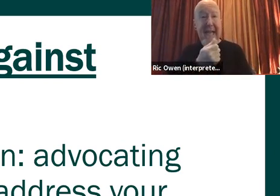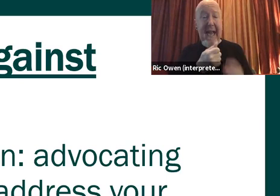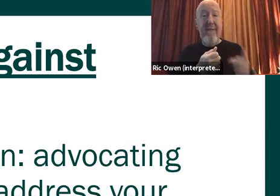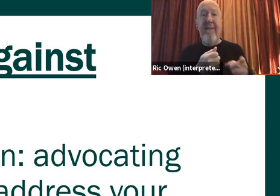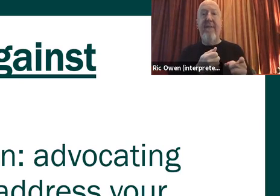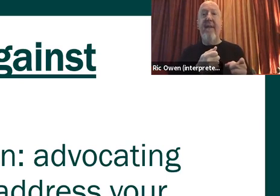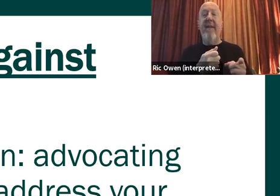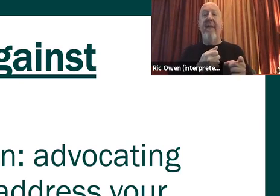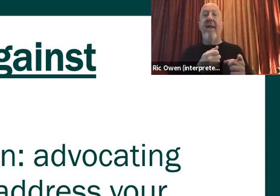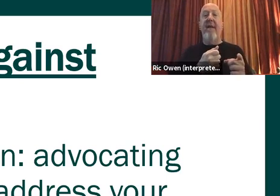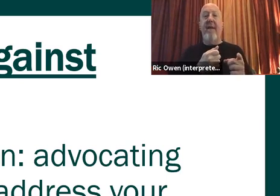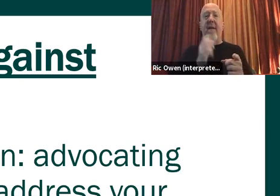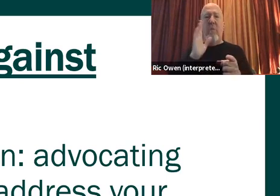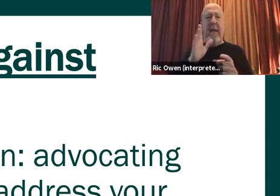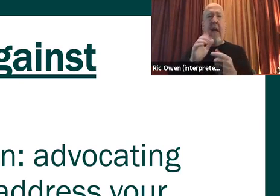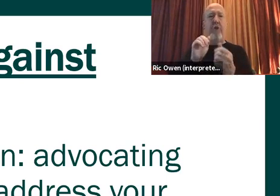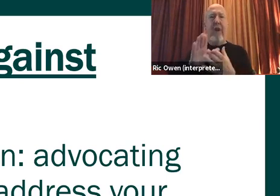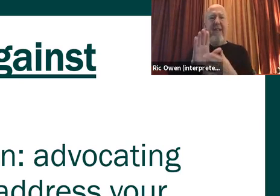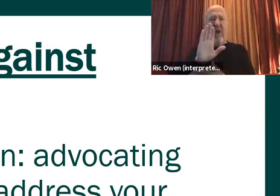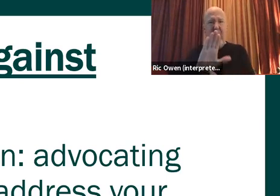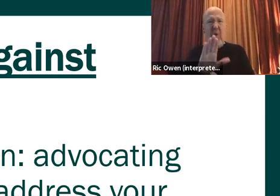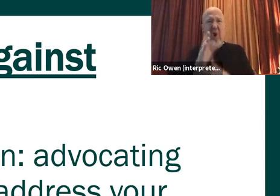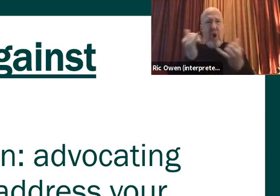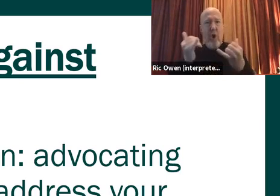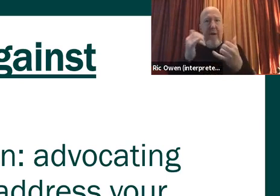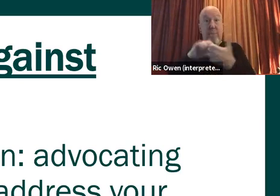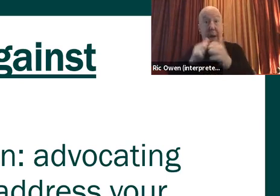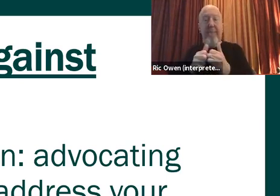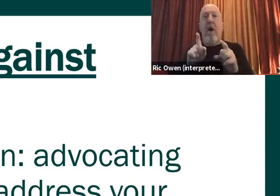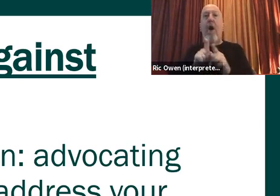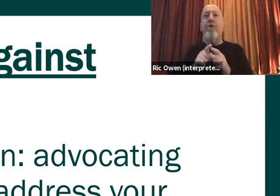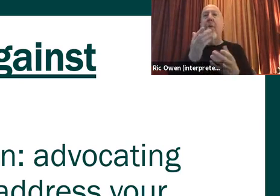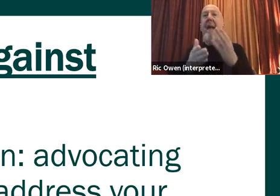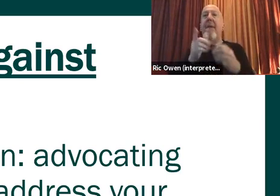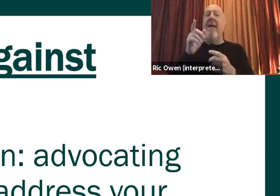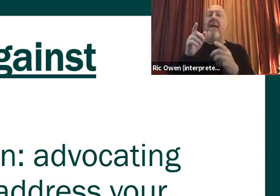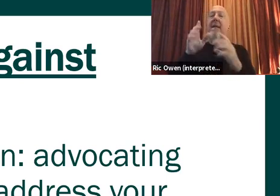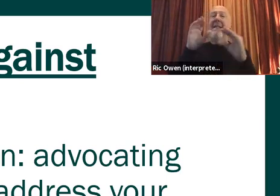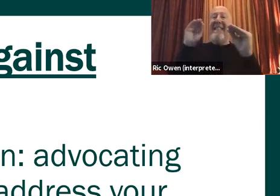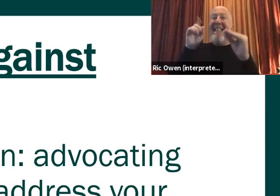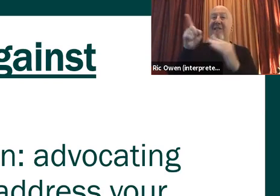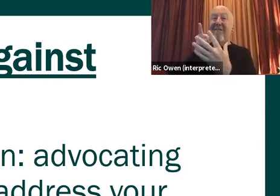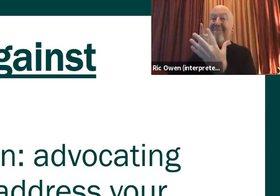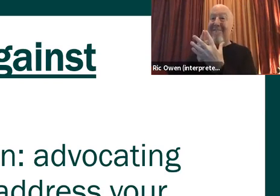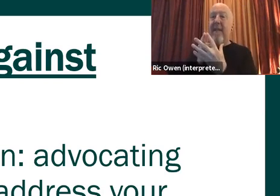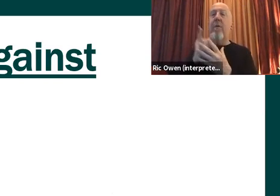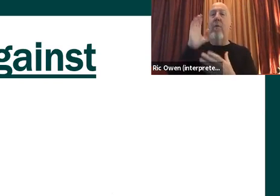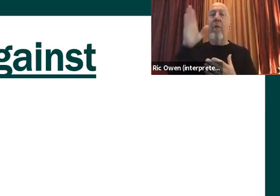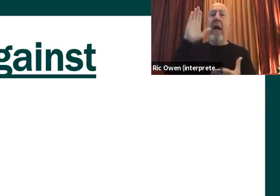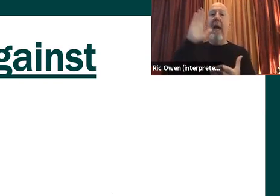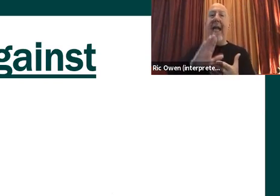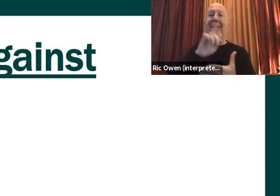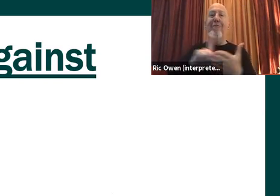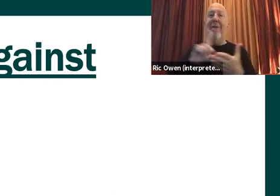you are experiencing, but also prevent future discrimination against others in our communities. And